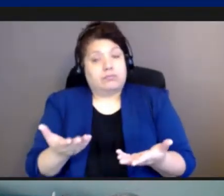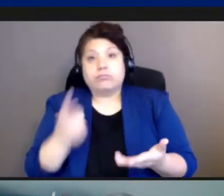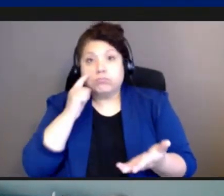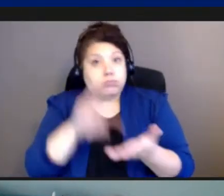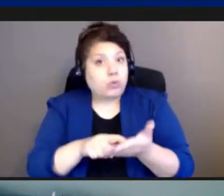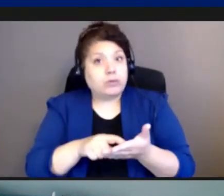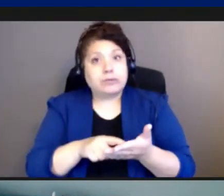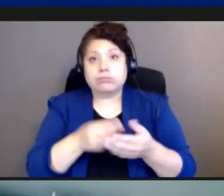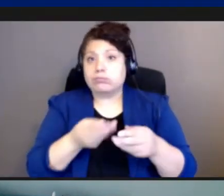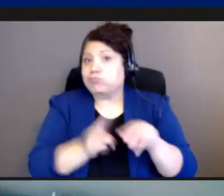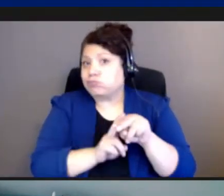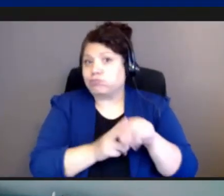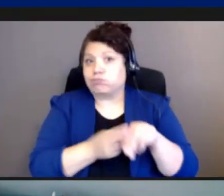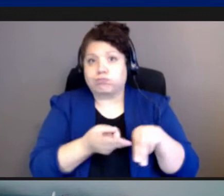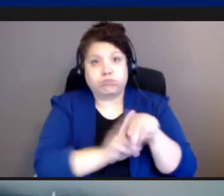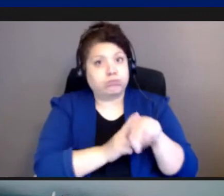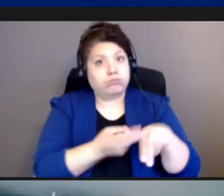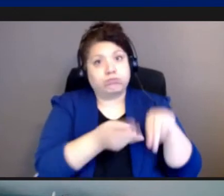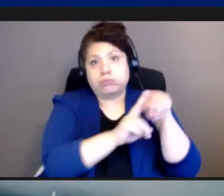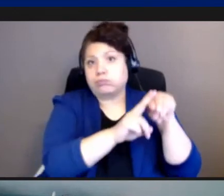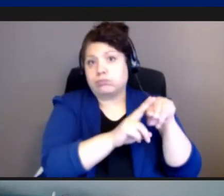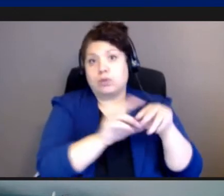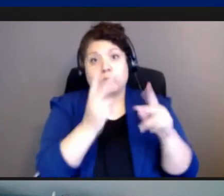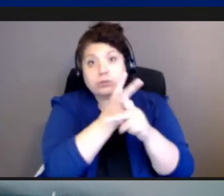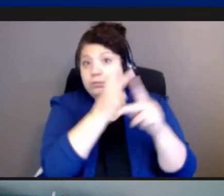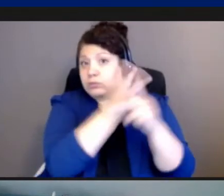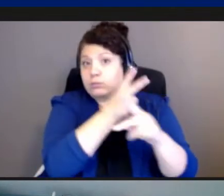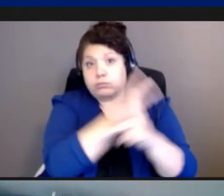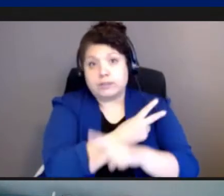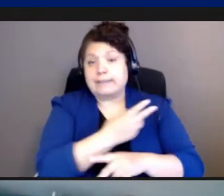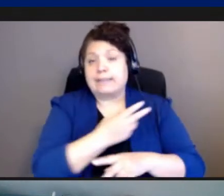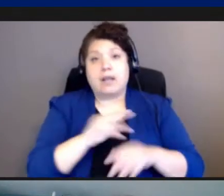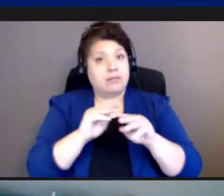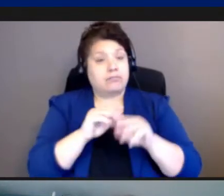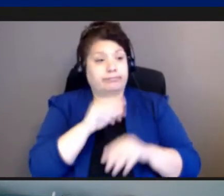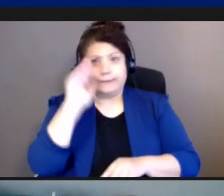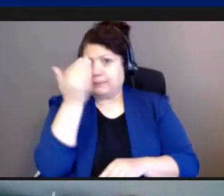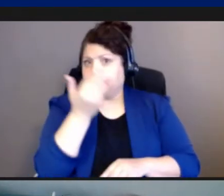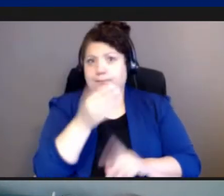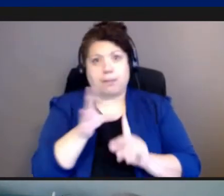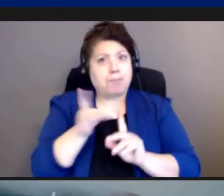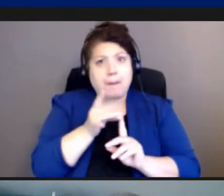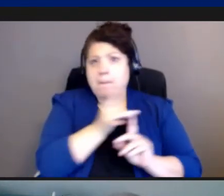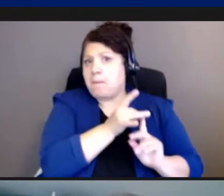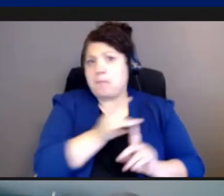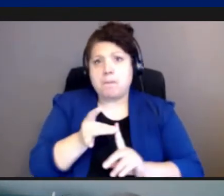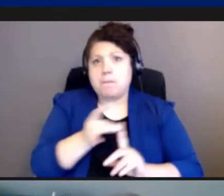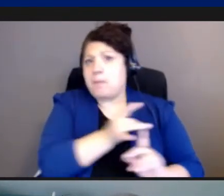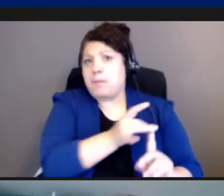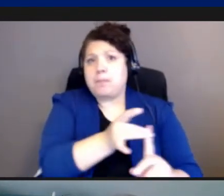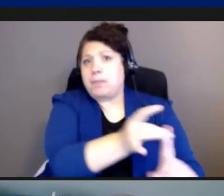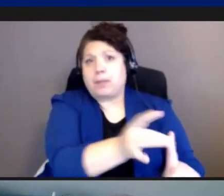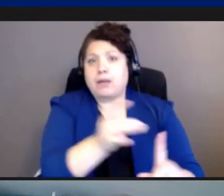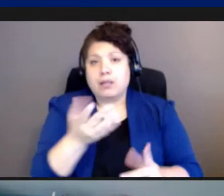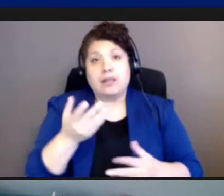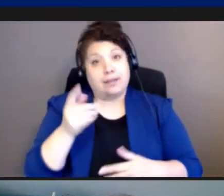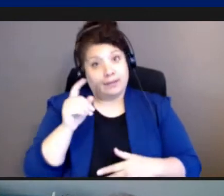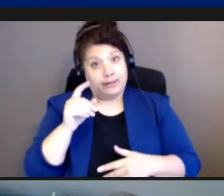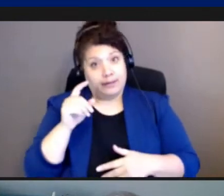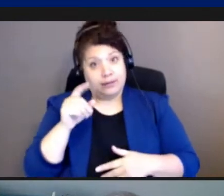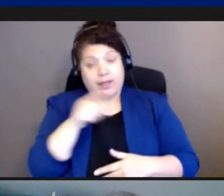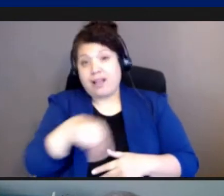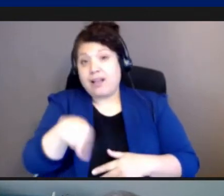and then the infections are still occurring, but of course if people started